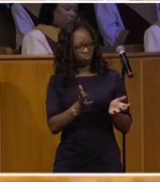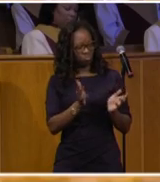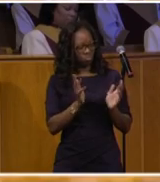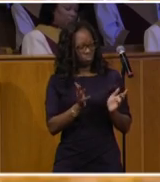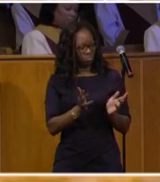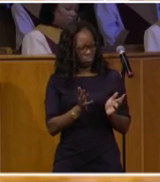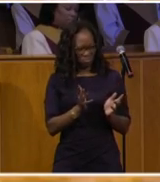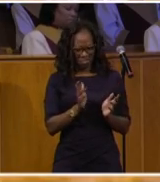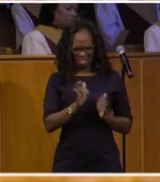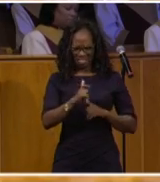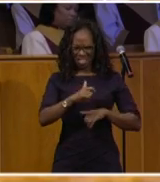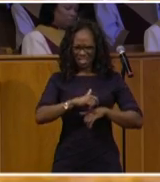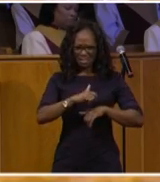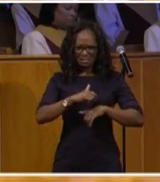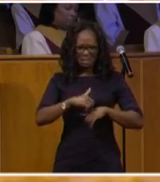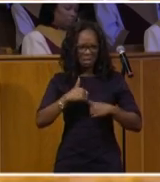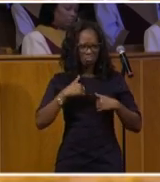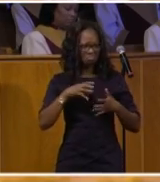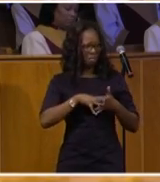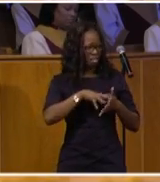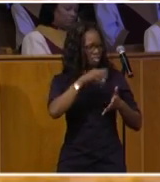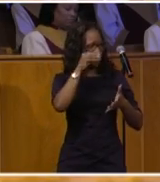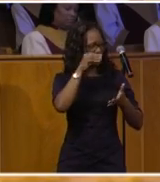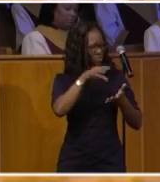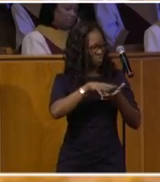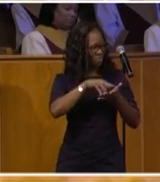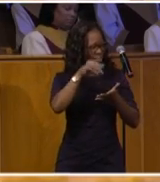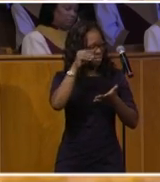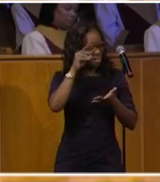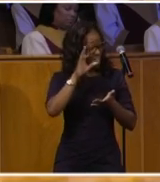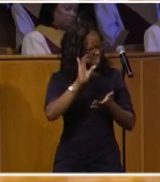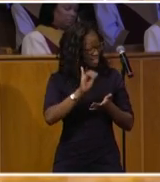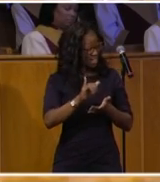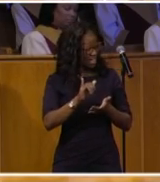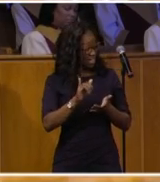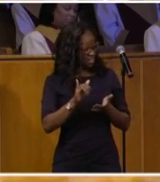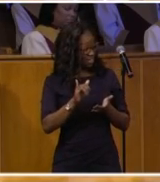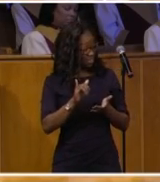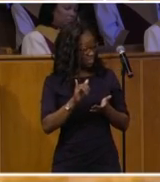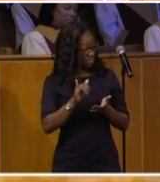And that at that time I learned that